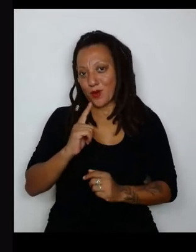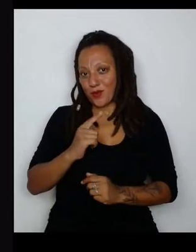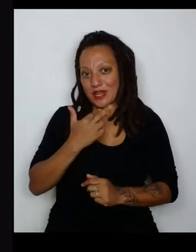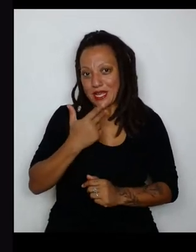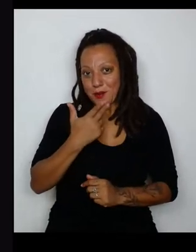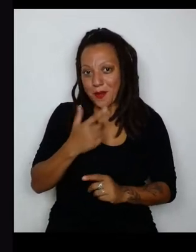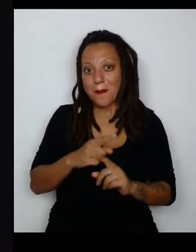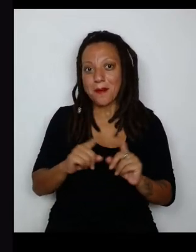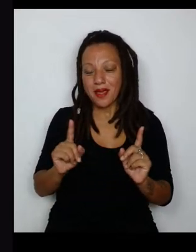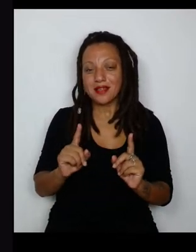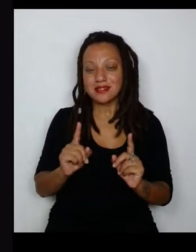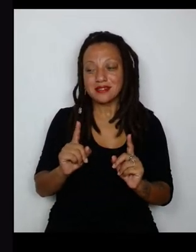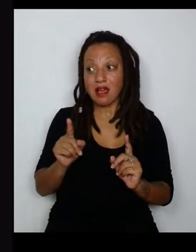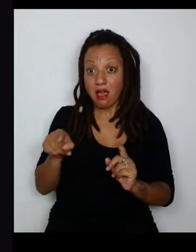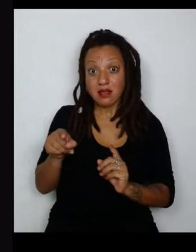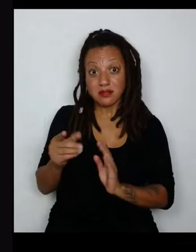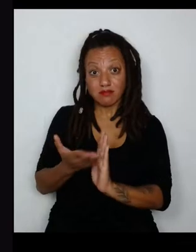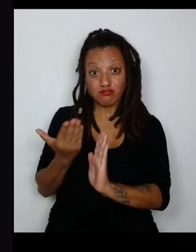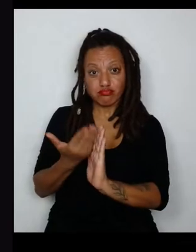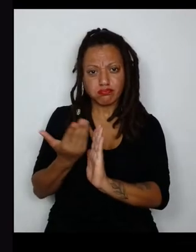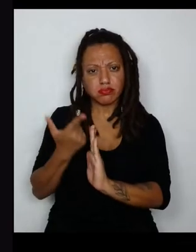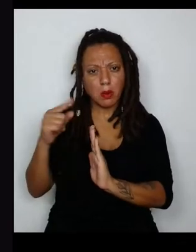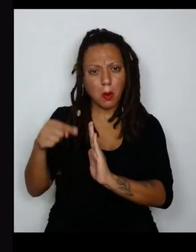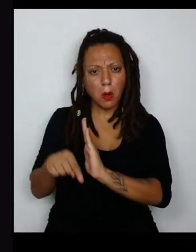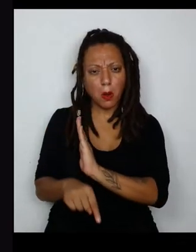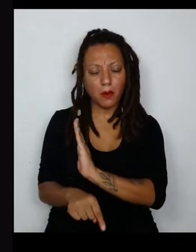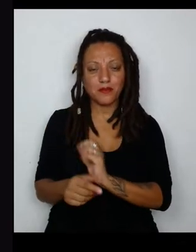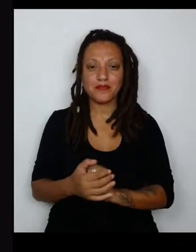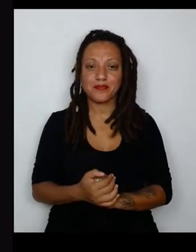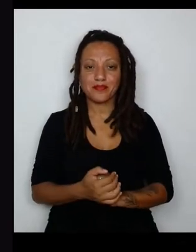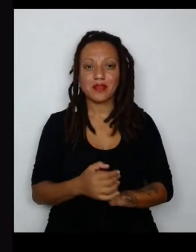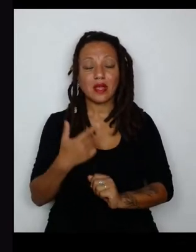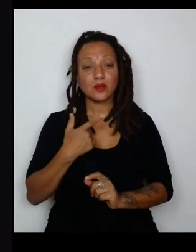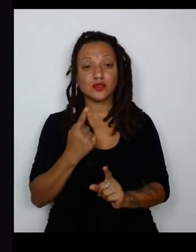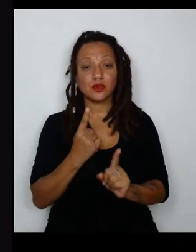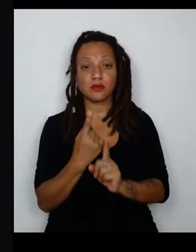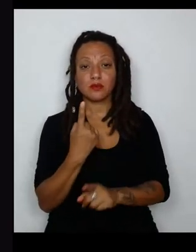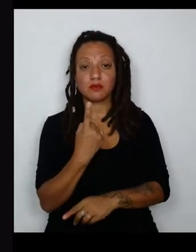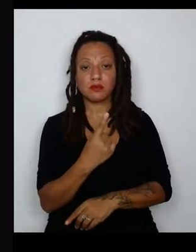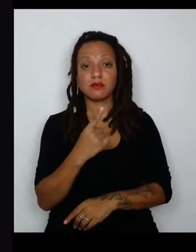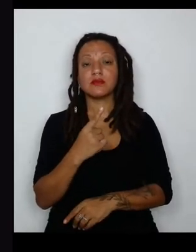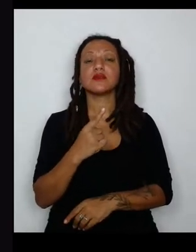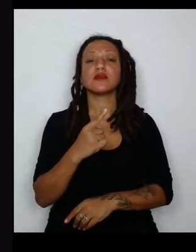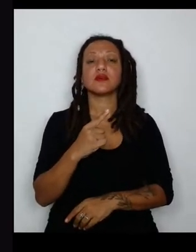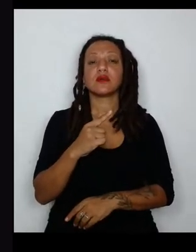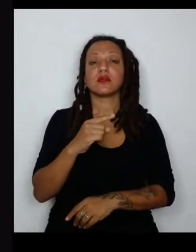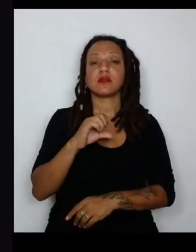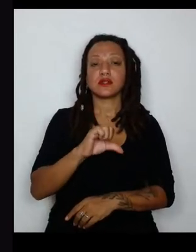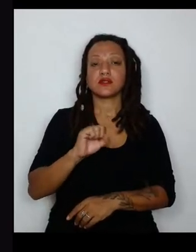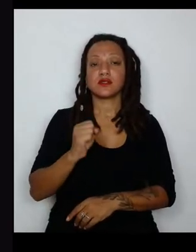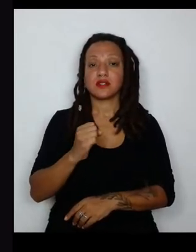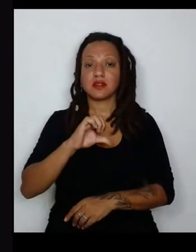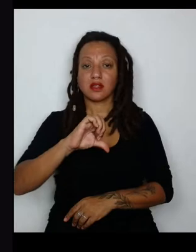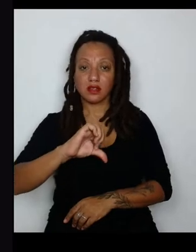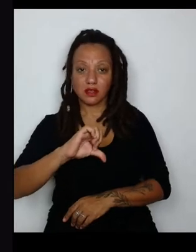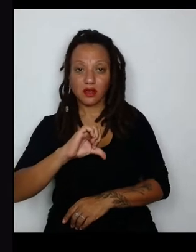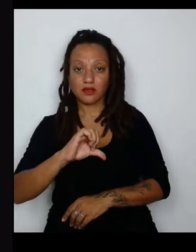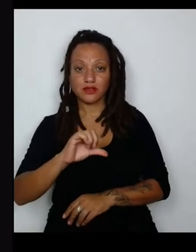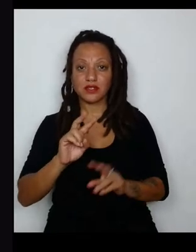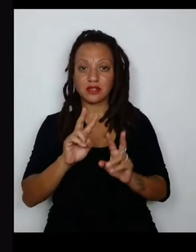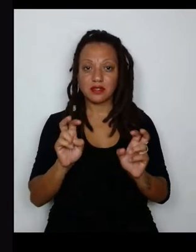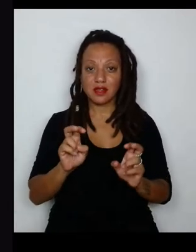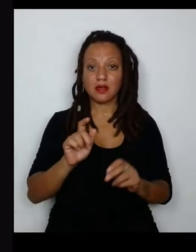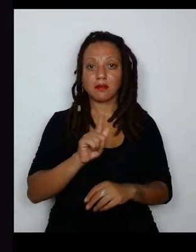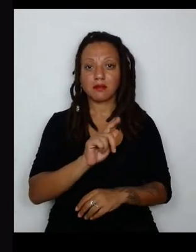1989 essay going native goga and the invention of primitivist modernism has